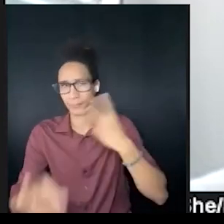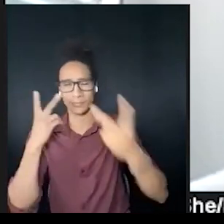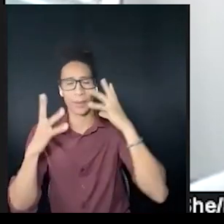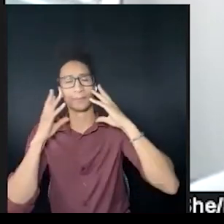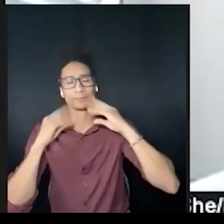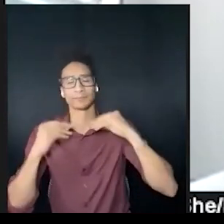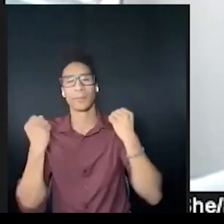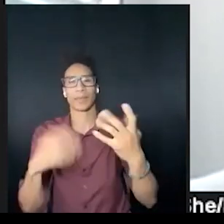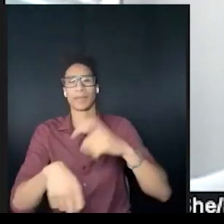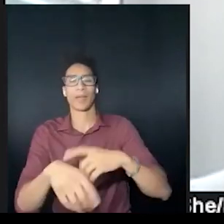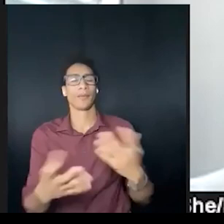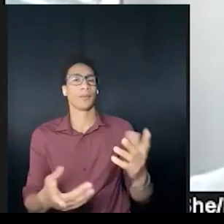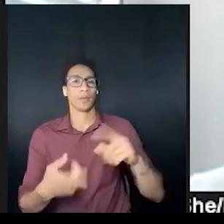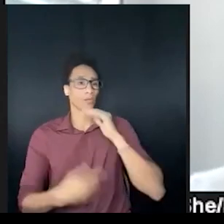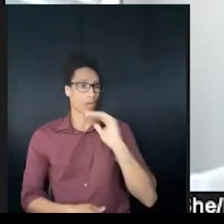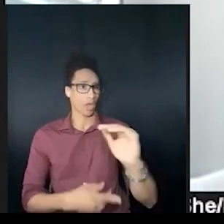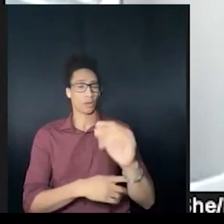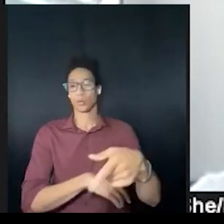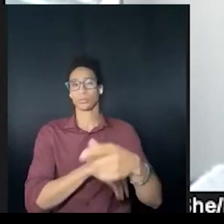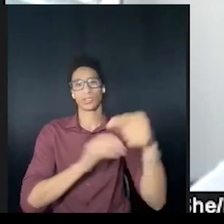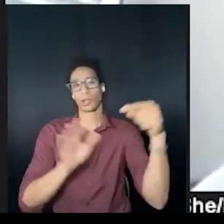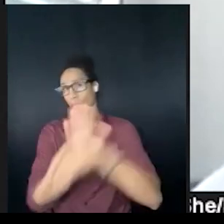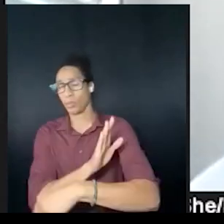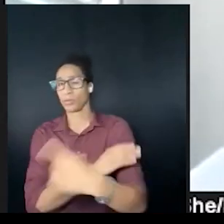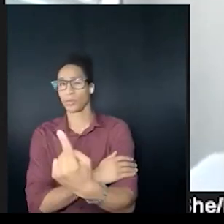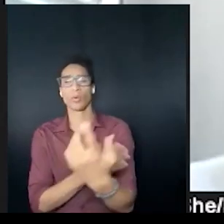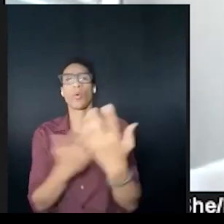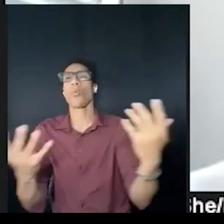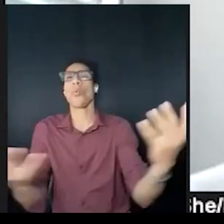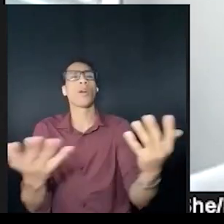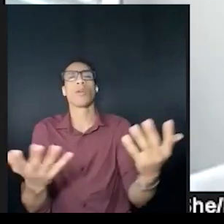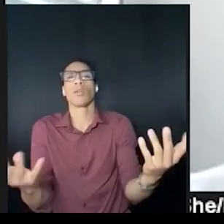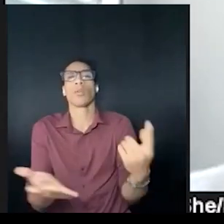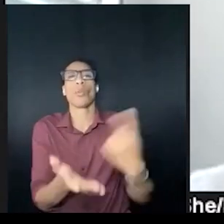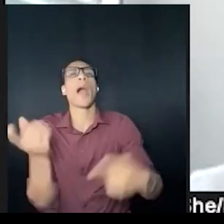takes someone's life, what are the reparations? What could possibly?